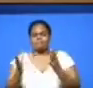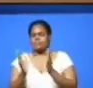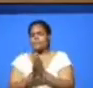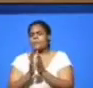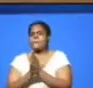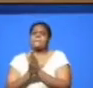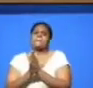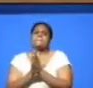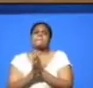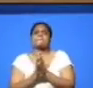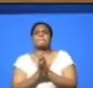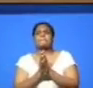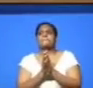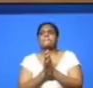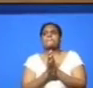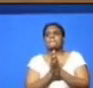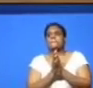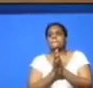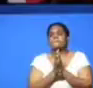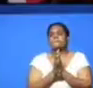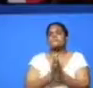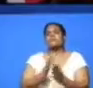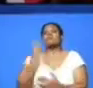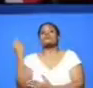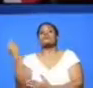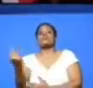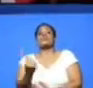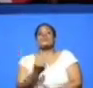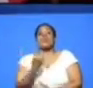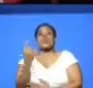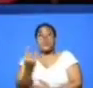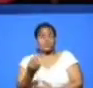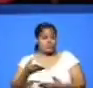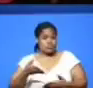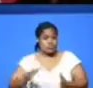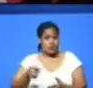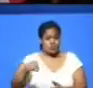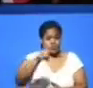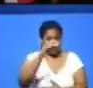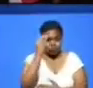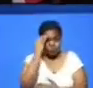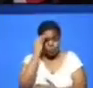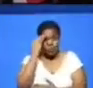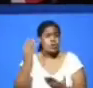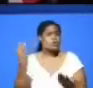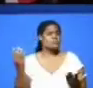carefully, the only way you know sin